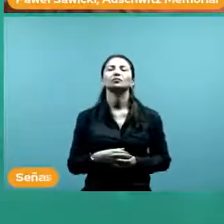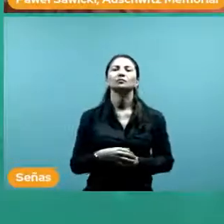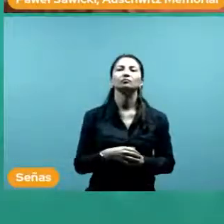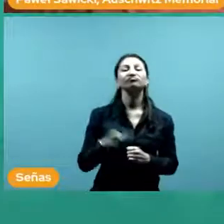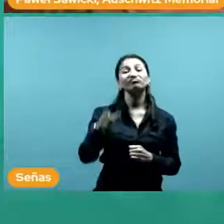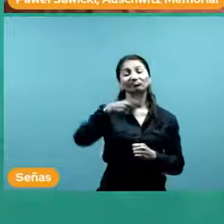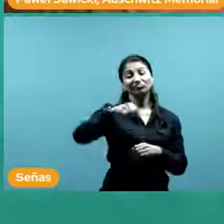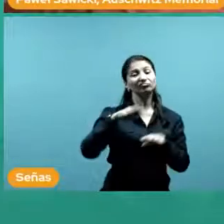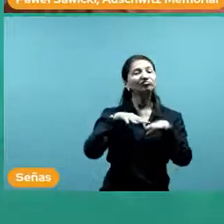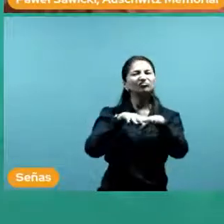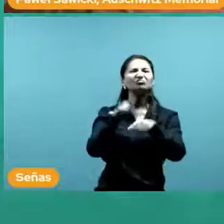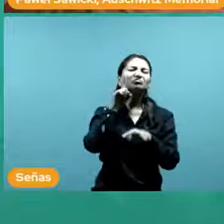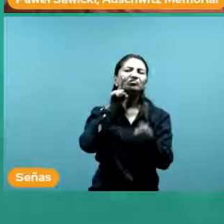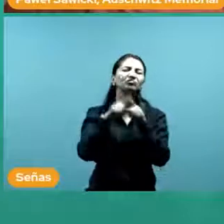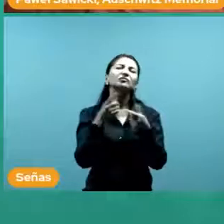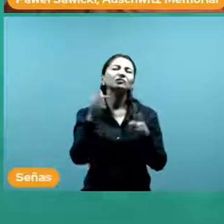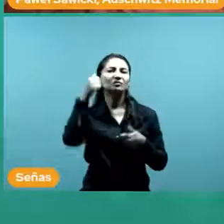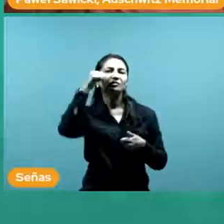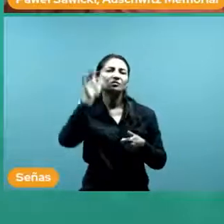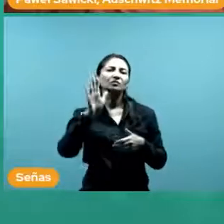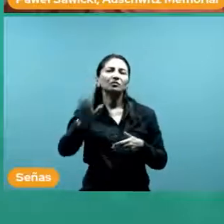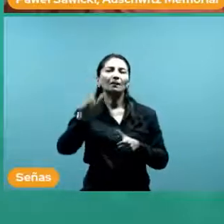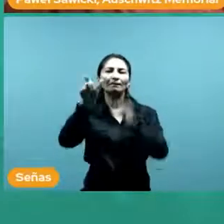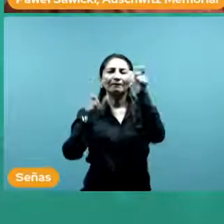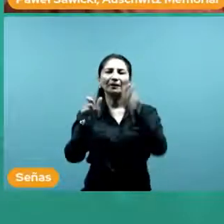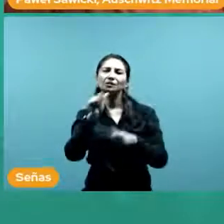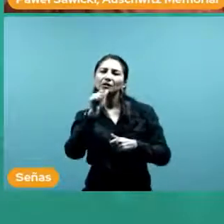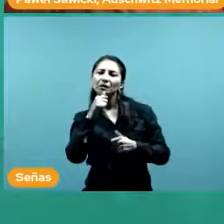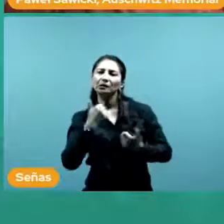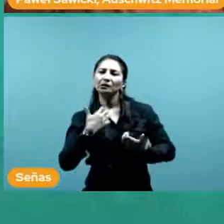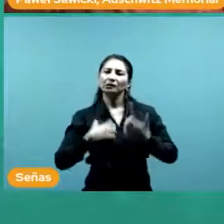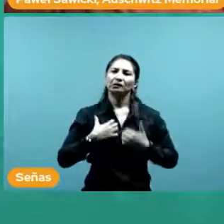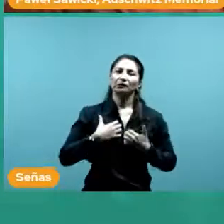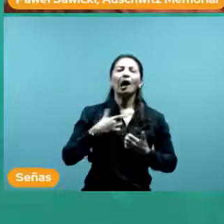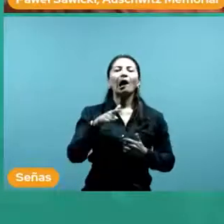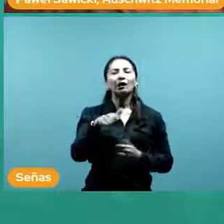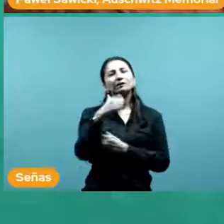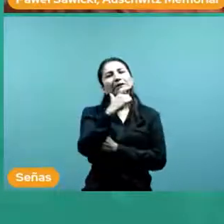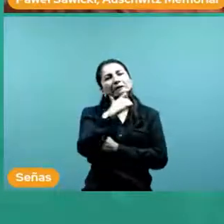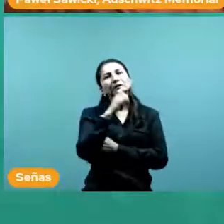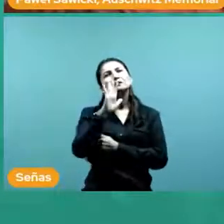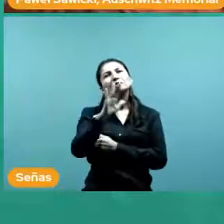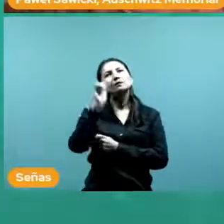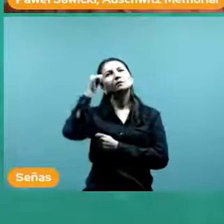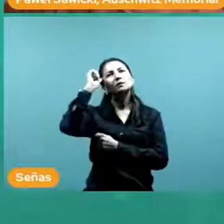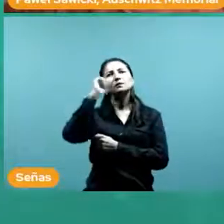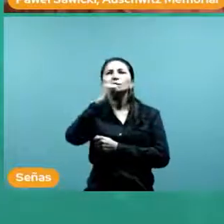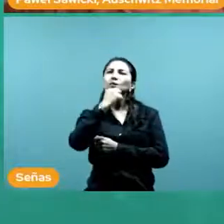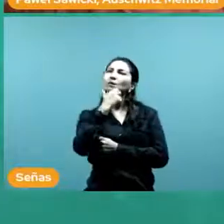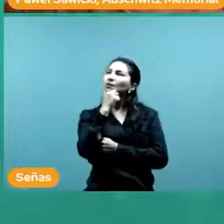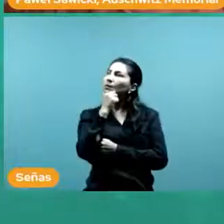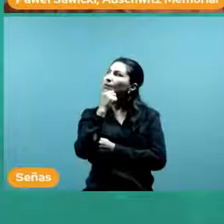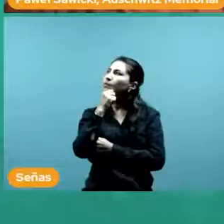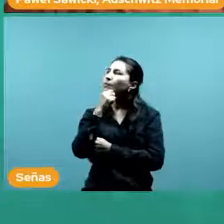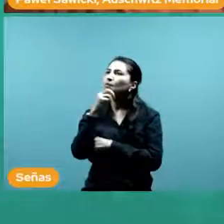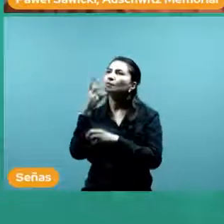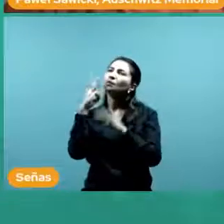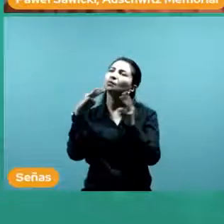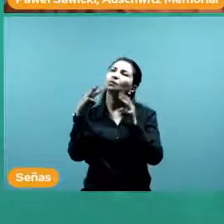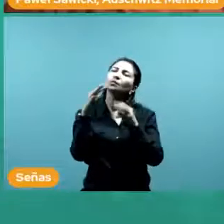víctimas. We do not want to remember much about the perpetrators. No queremos recordar mucho a